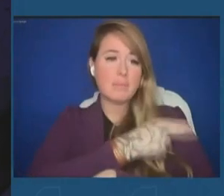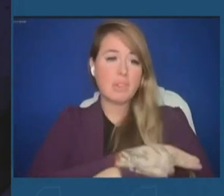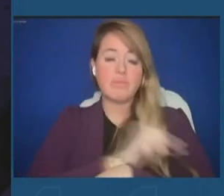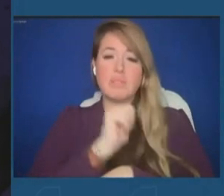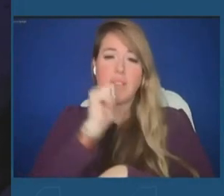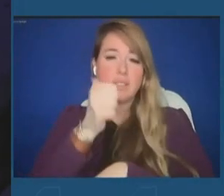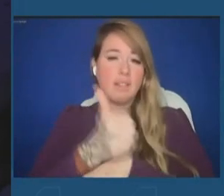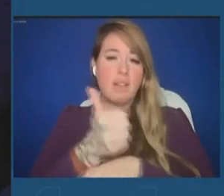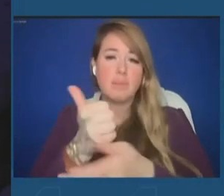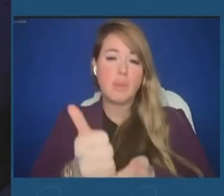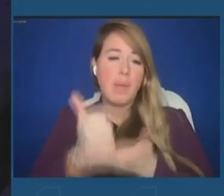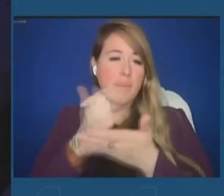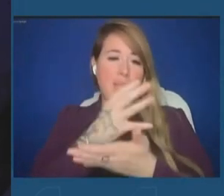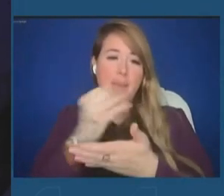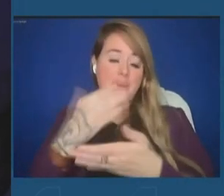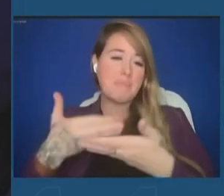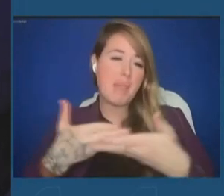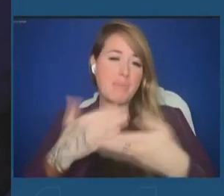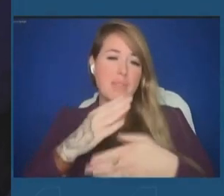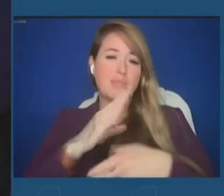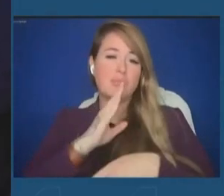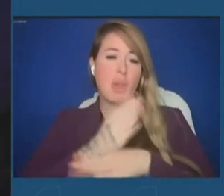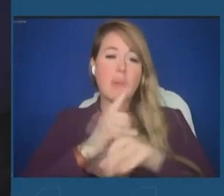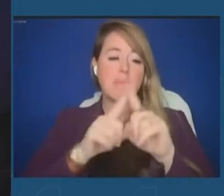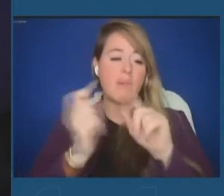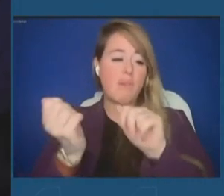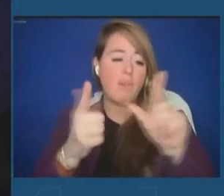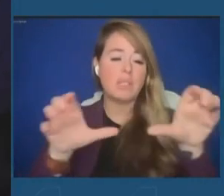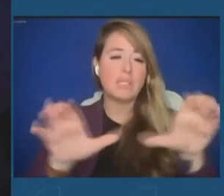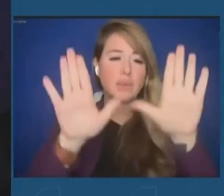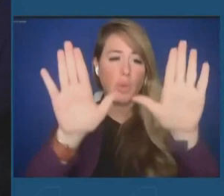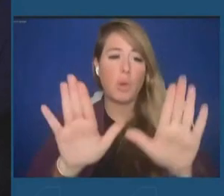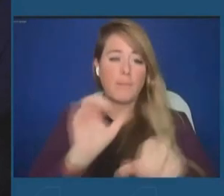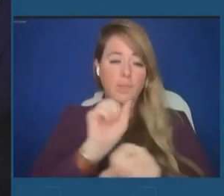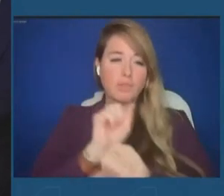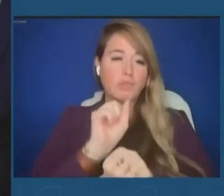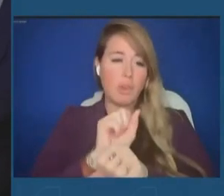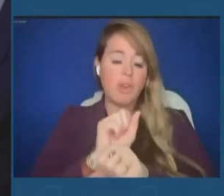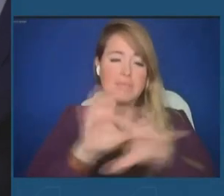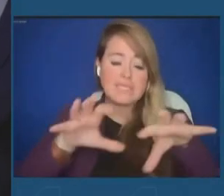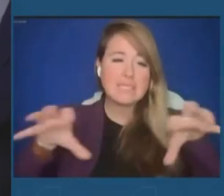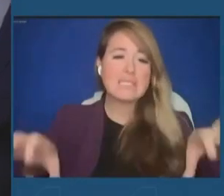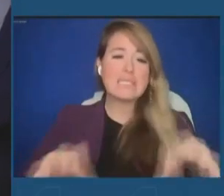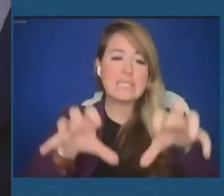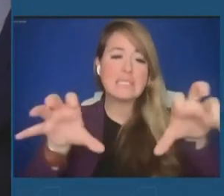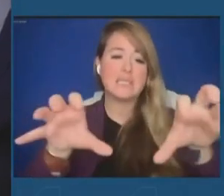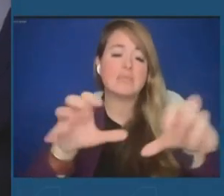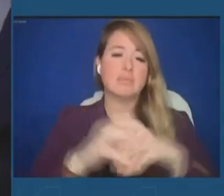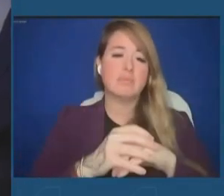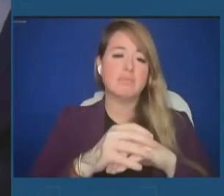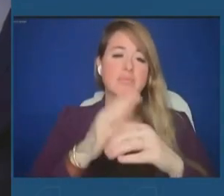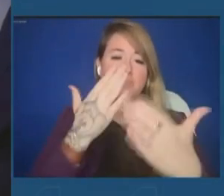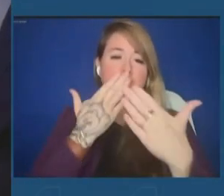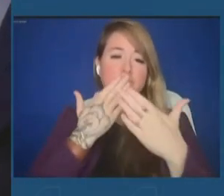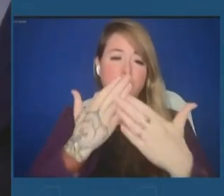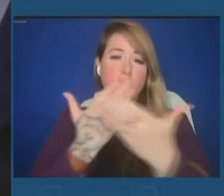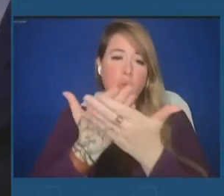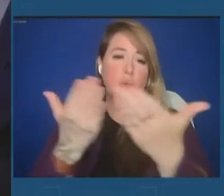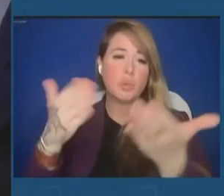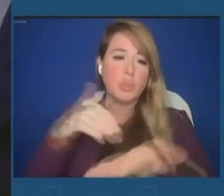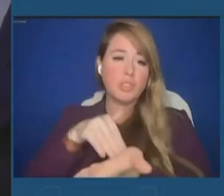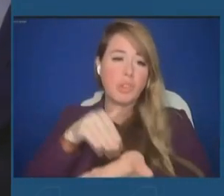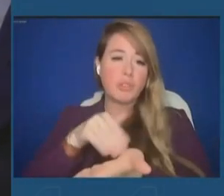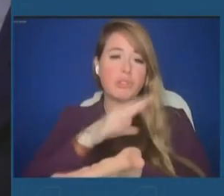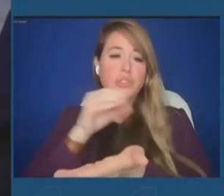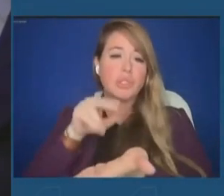help me or my baby girl, but they did an excellent, excellent job going above and beyond. Thank you to the doctors and the nurses